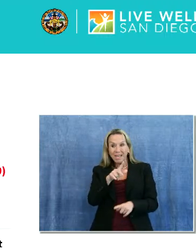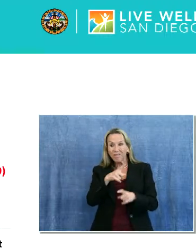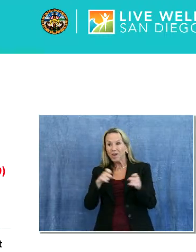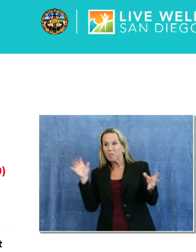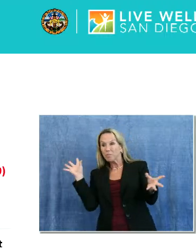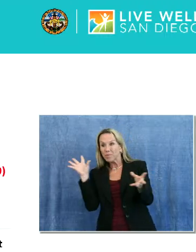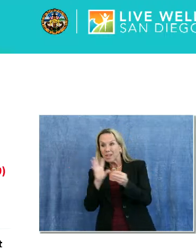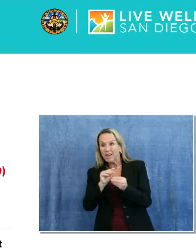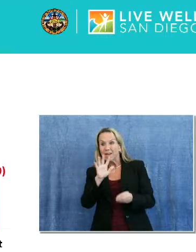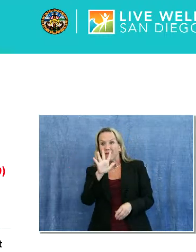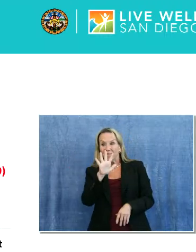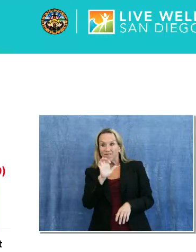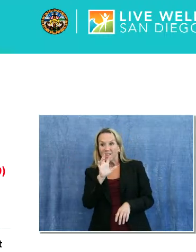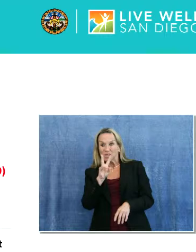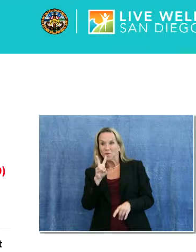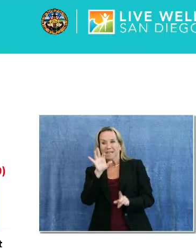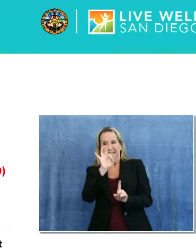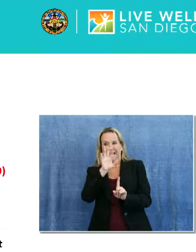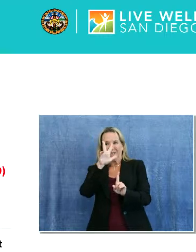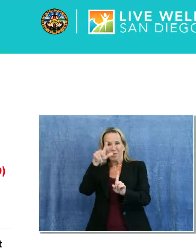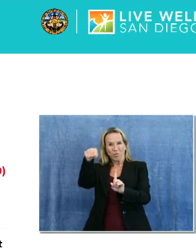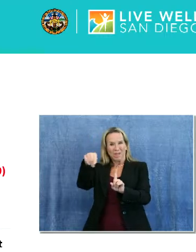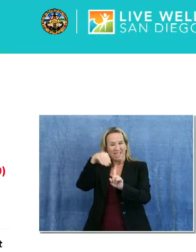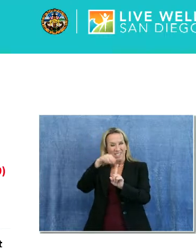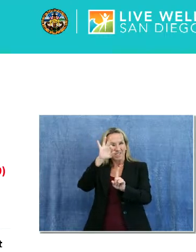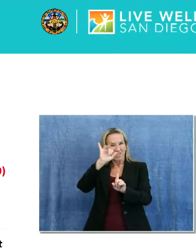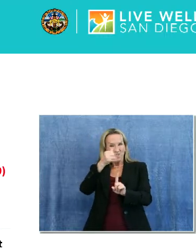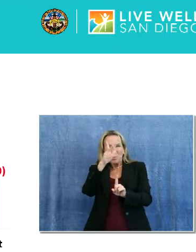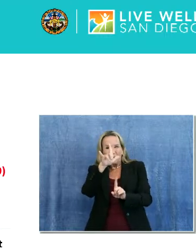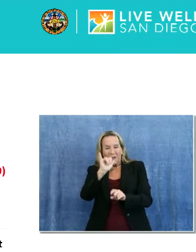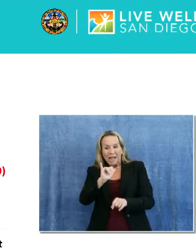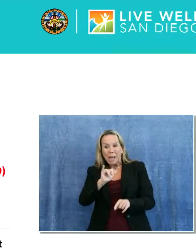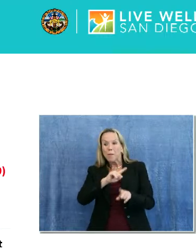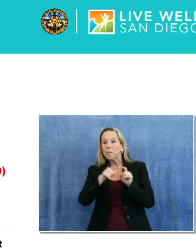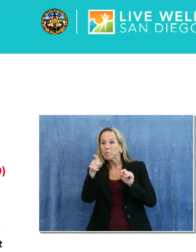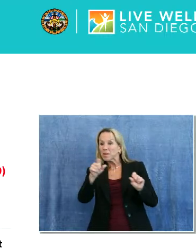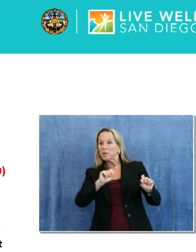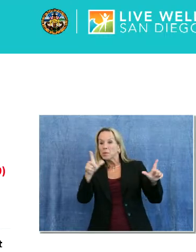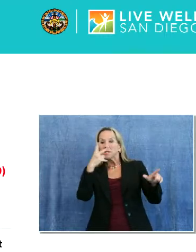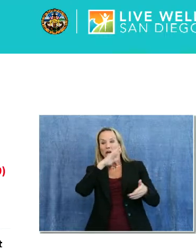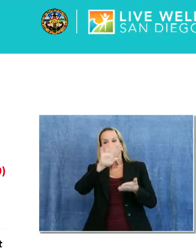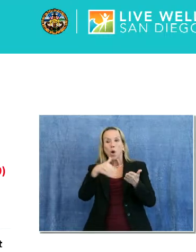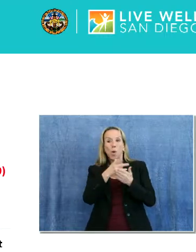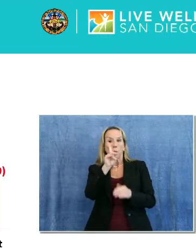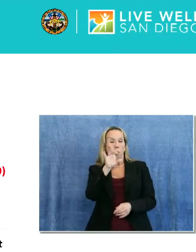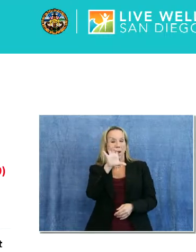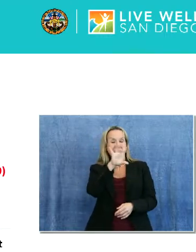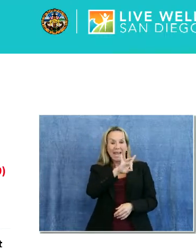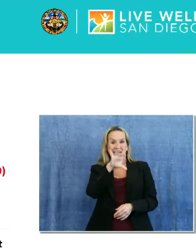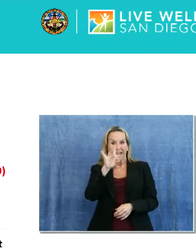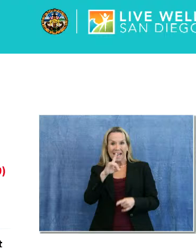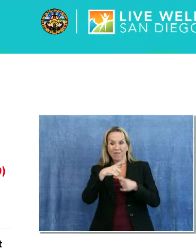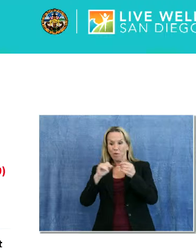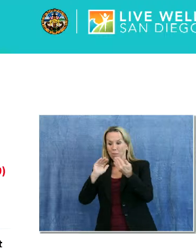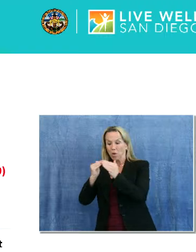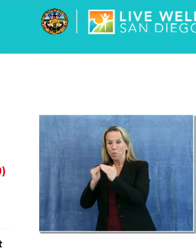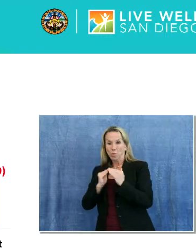outbreaks. This slide shows all 188 outbreaks by community settings, and